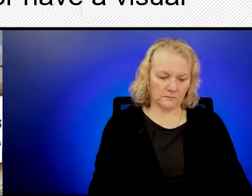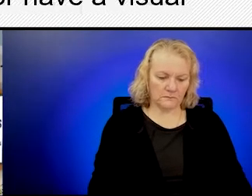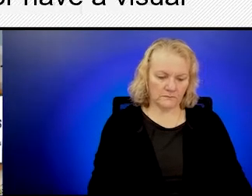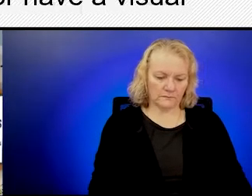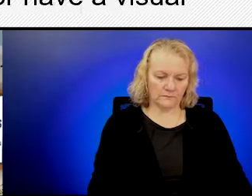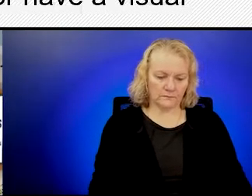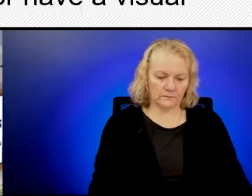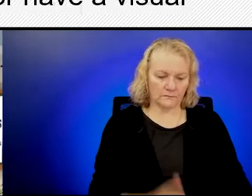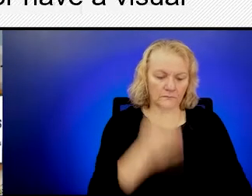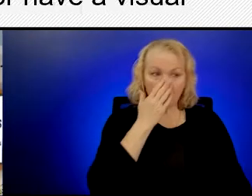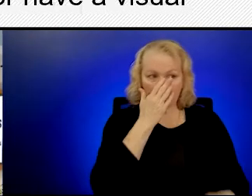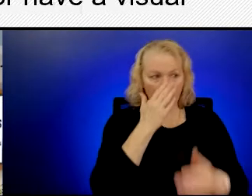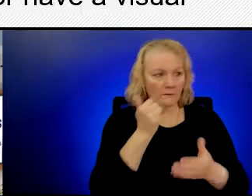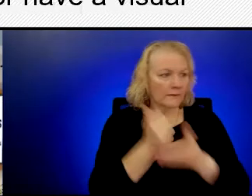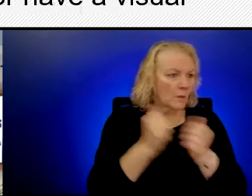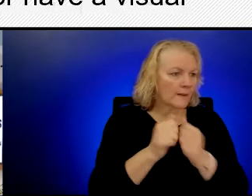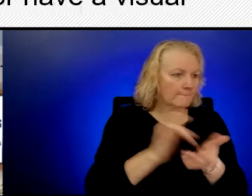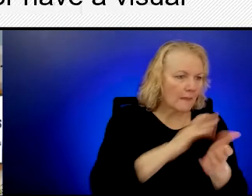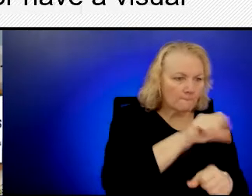Assistance with medical appointments and treatment,